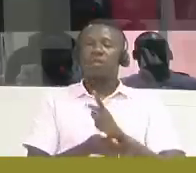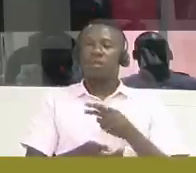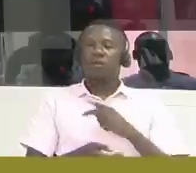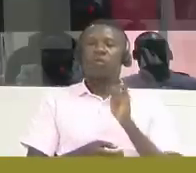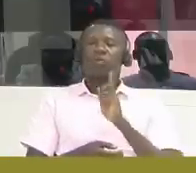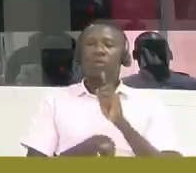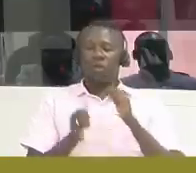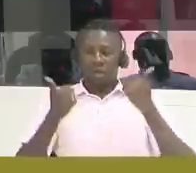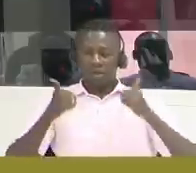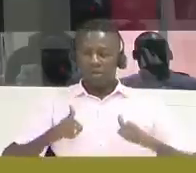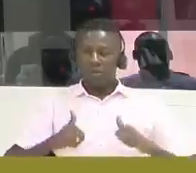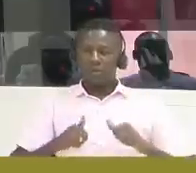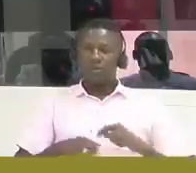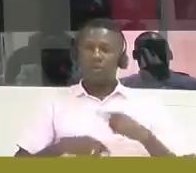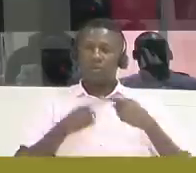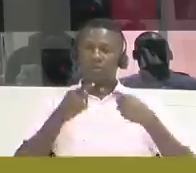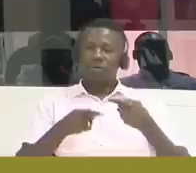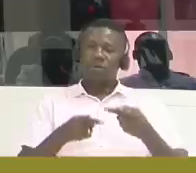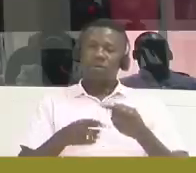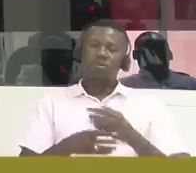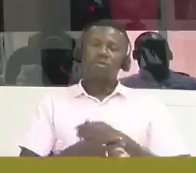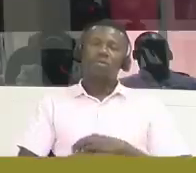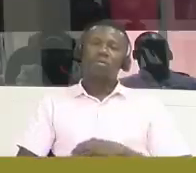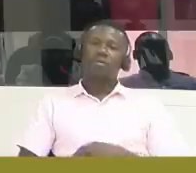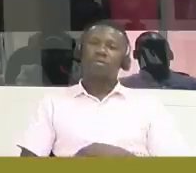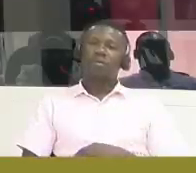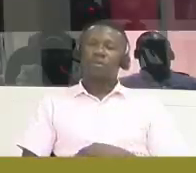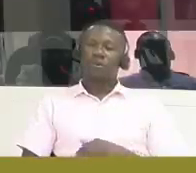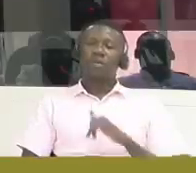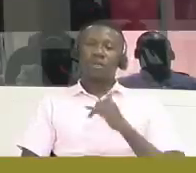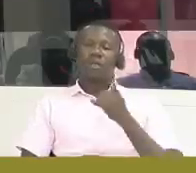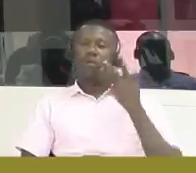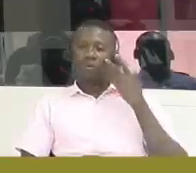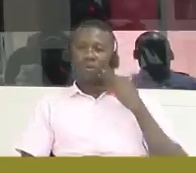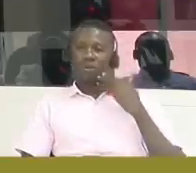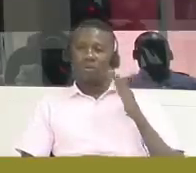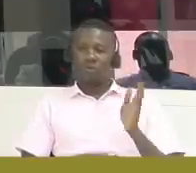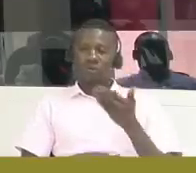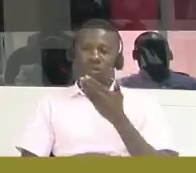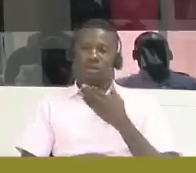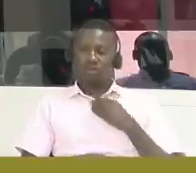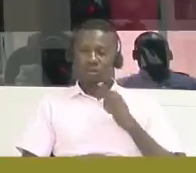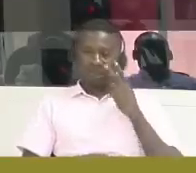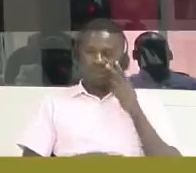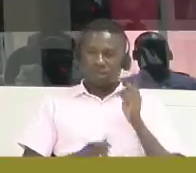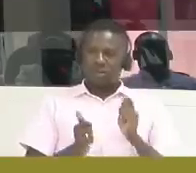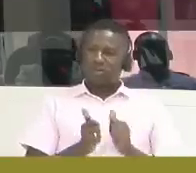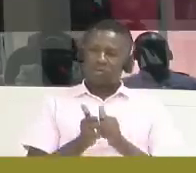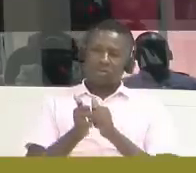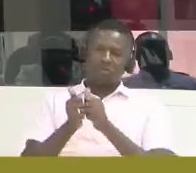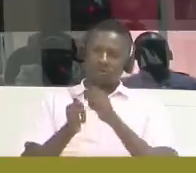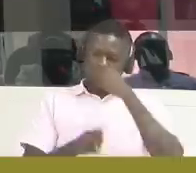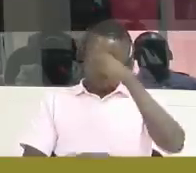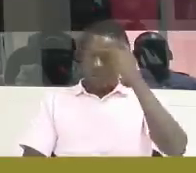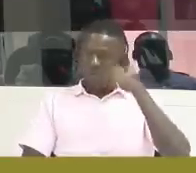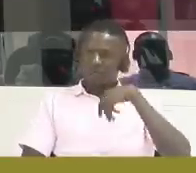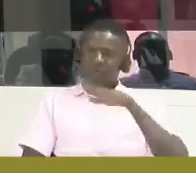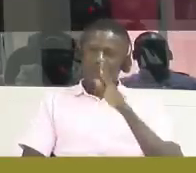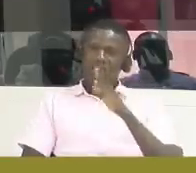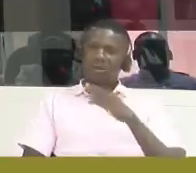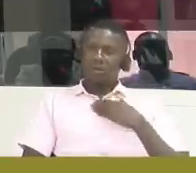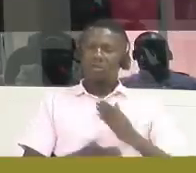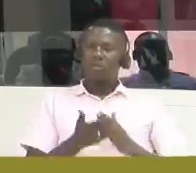happened? Yeah, when he went, I see him off to work. Then I continue